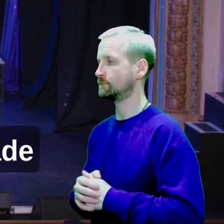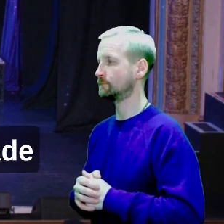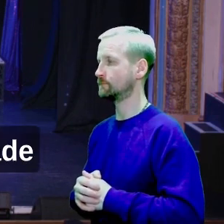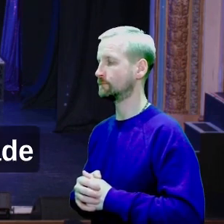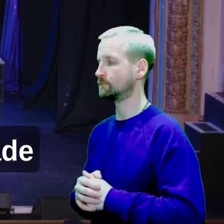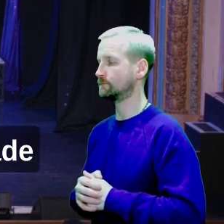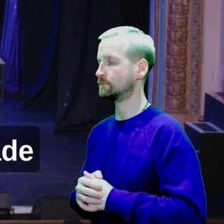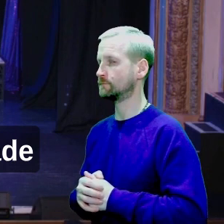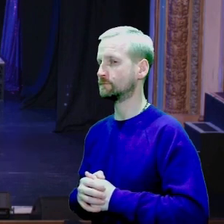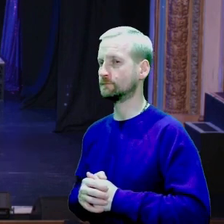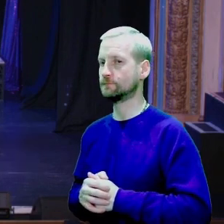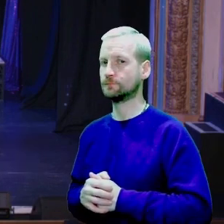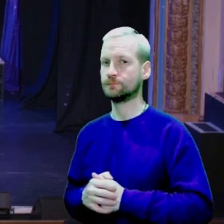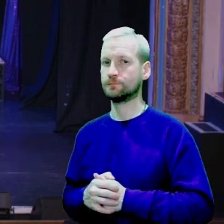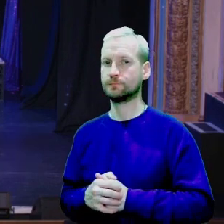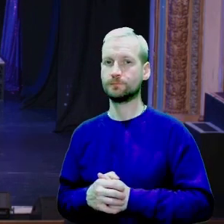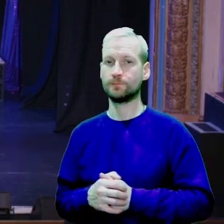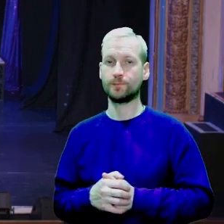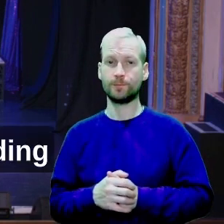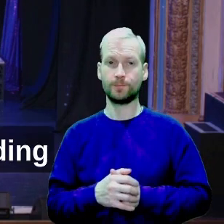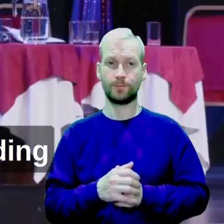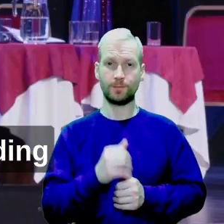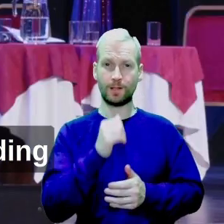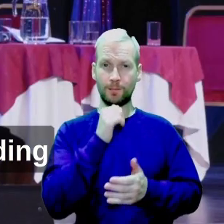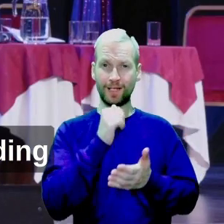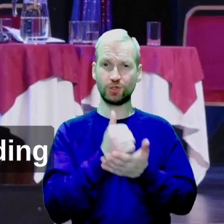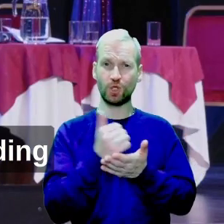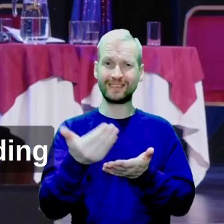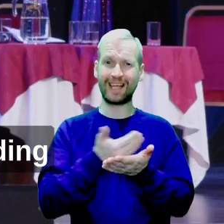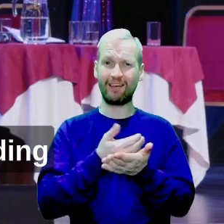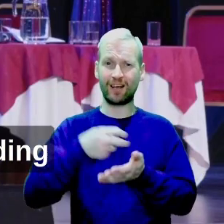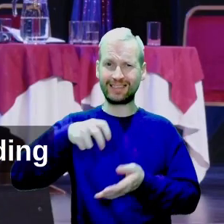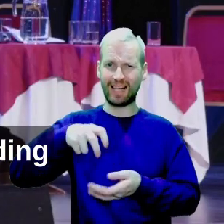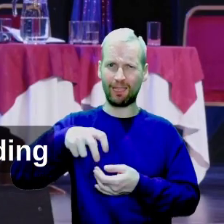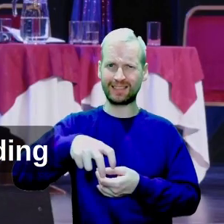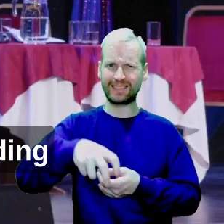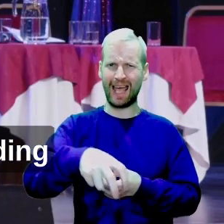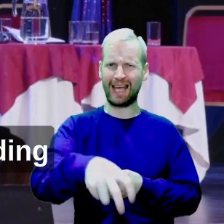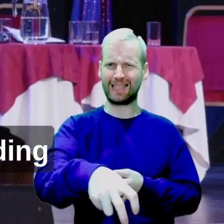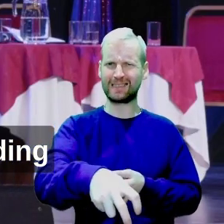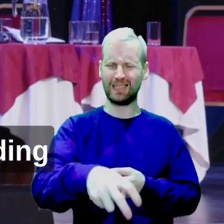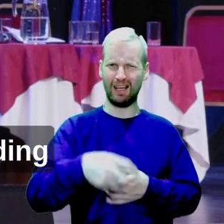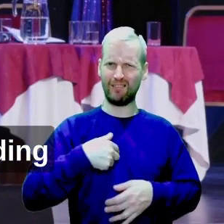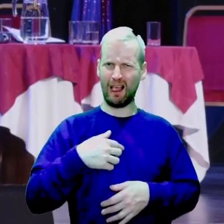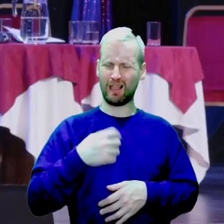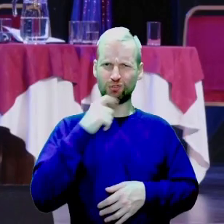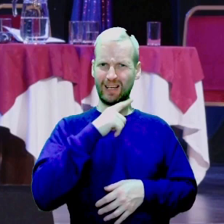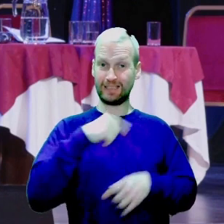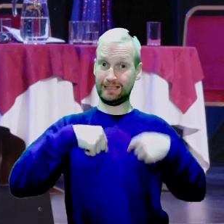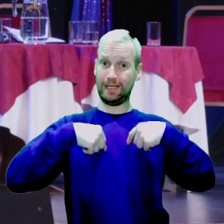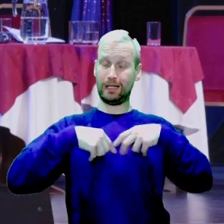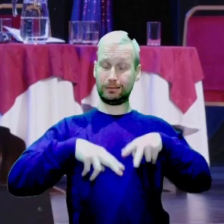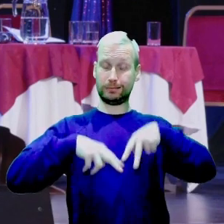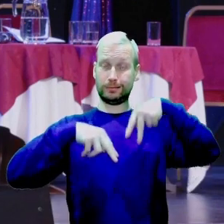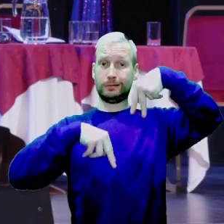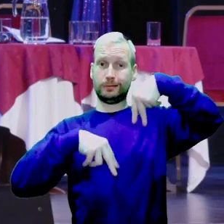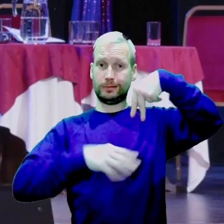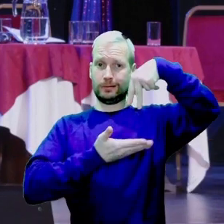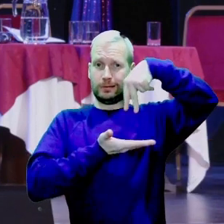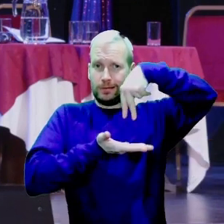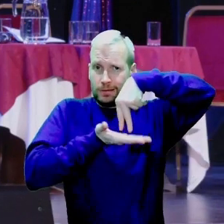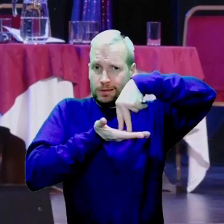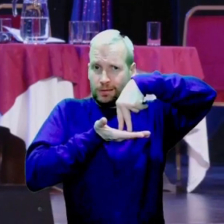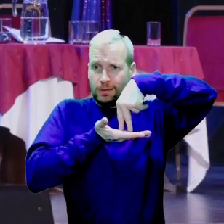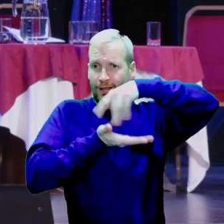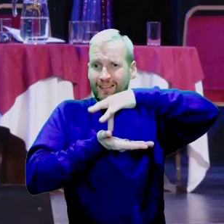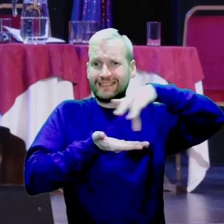Just making sure that Karen made it safely down the stairs, because I have to say it's slightly unnerving standing up here, because the